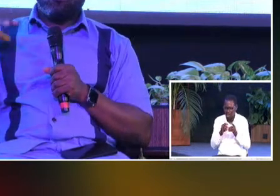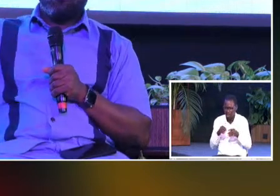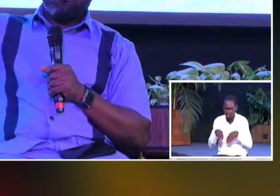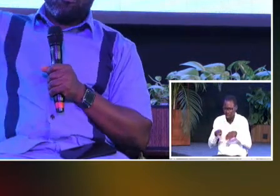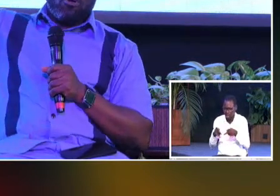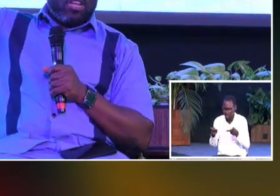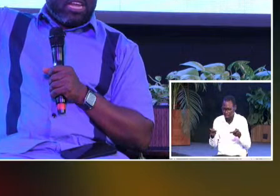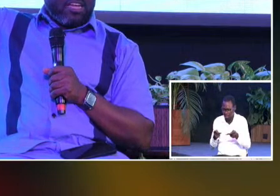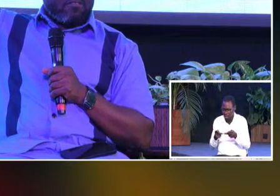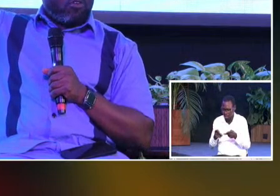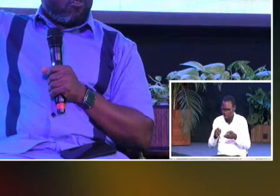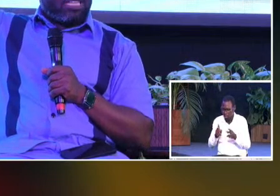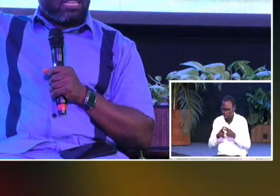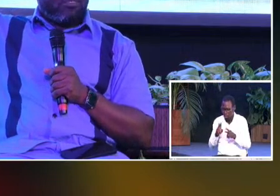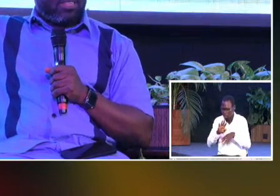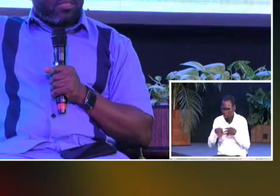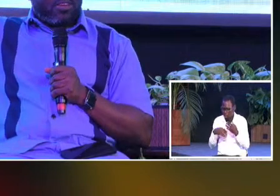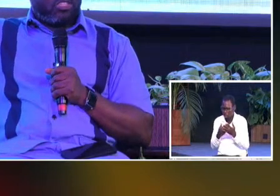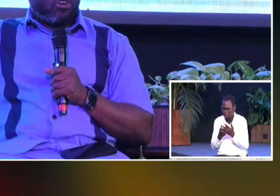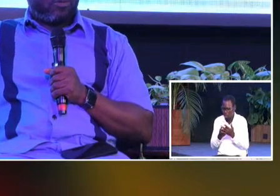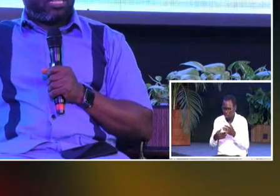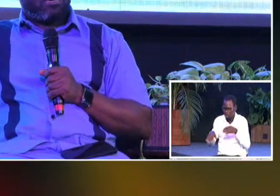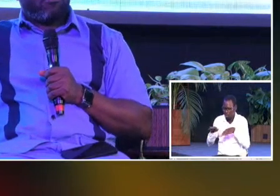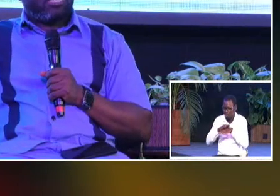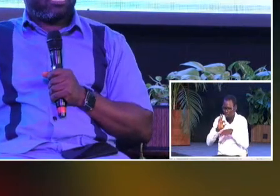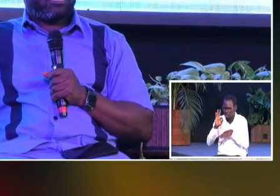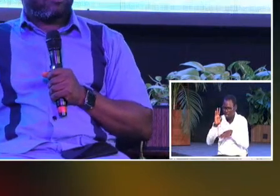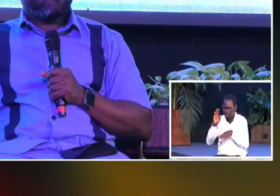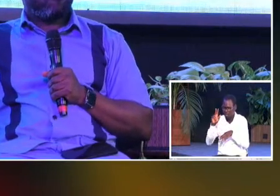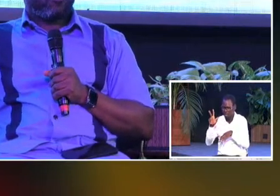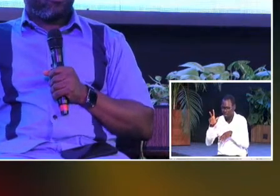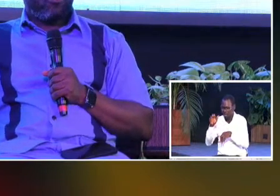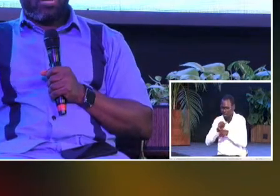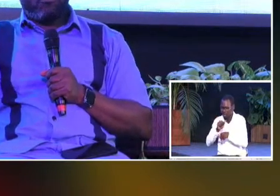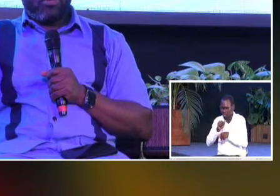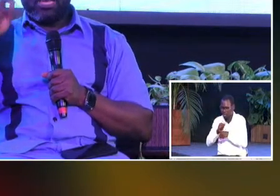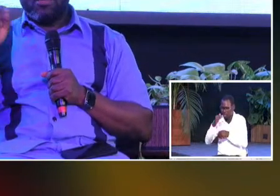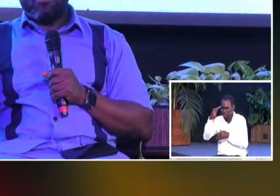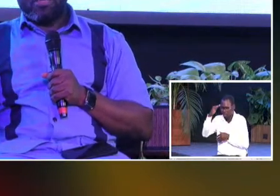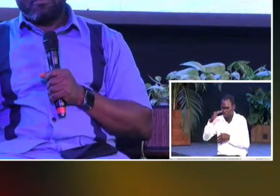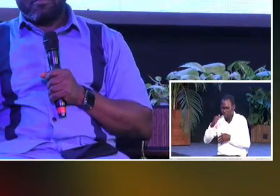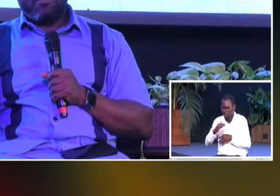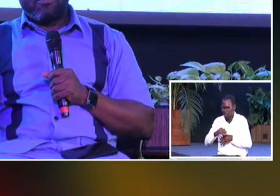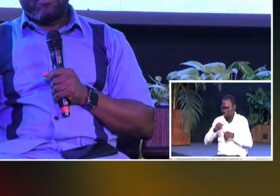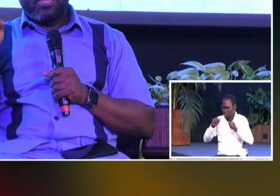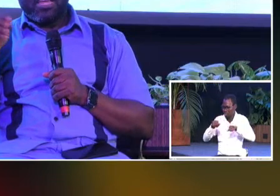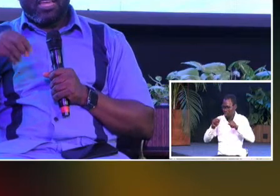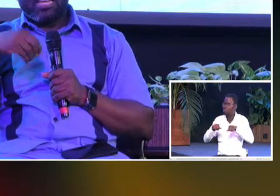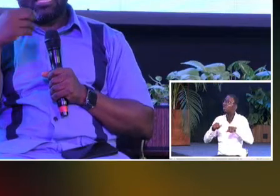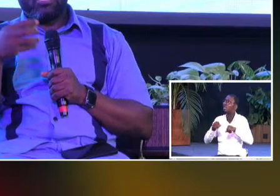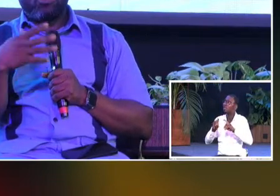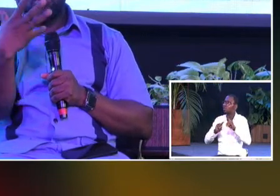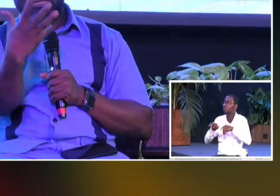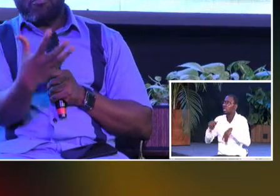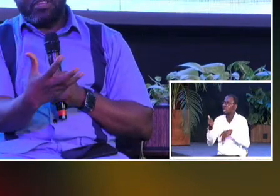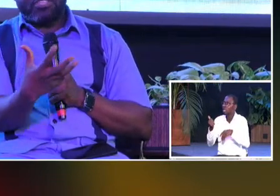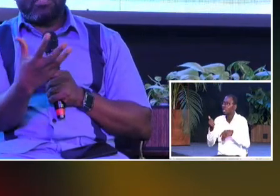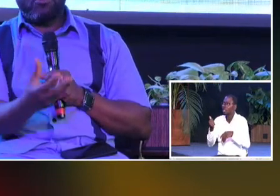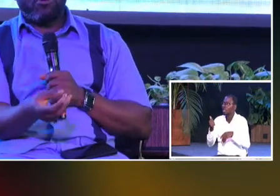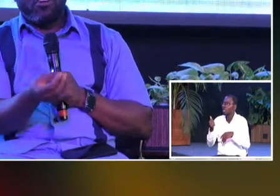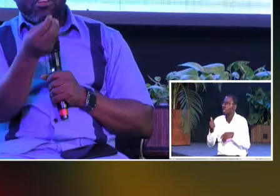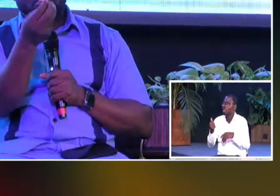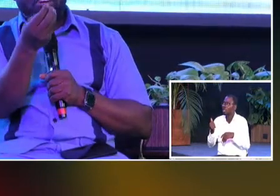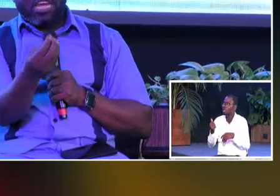So all the over 73 jobs that I've listed, you can pick any of them and then see which one